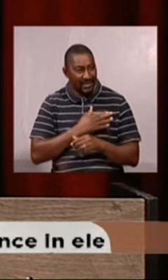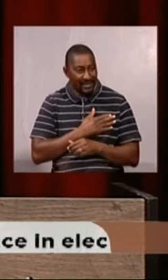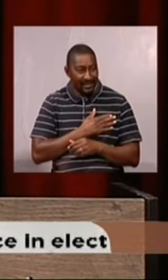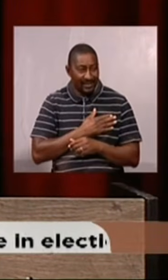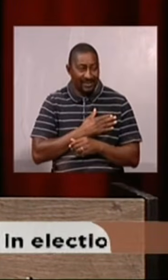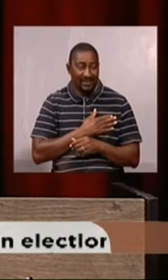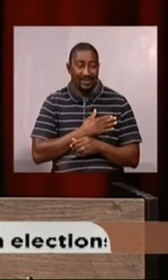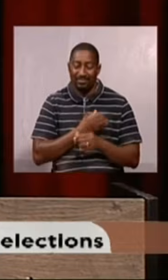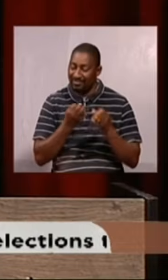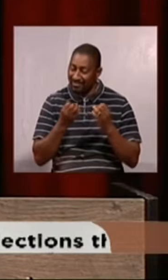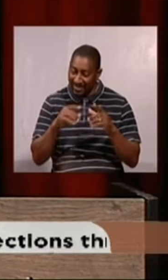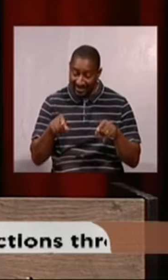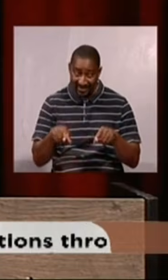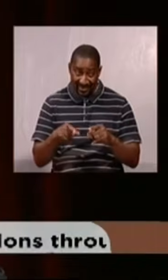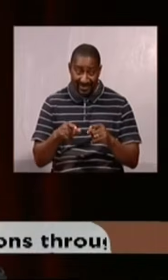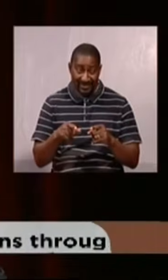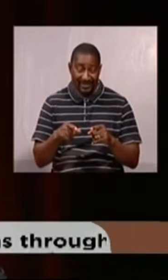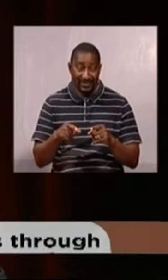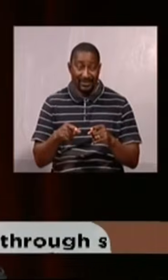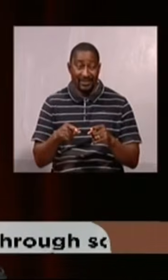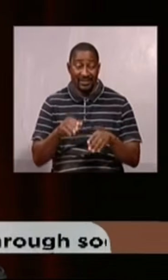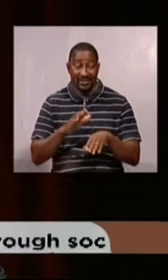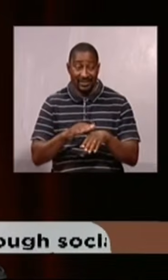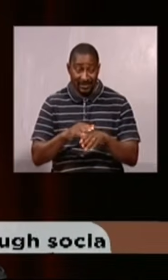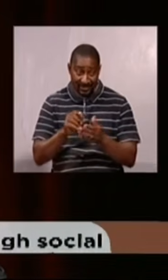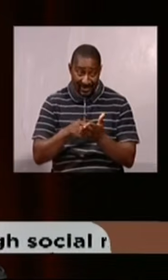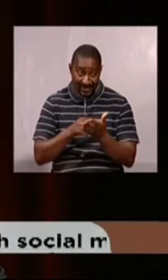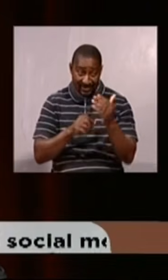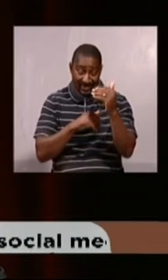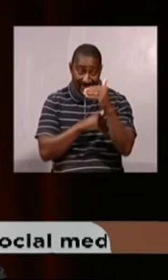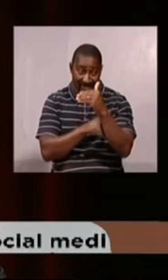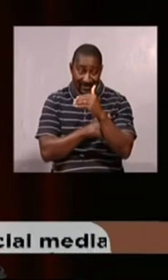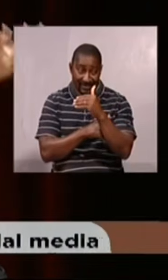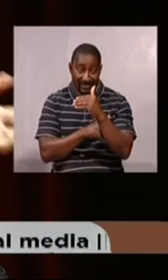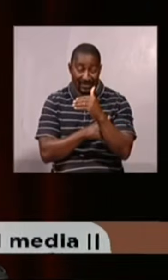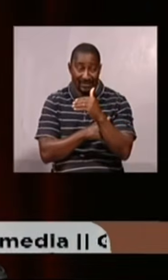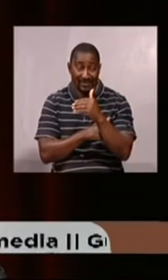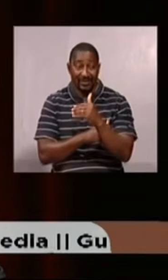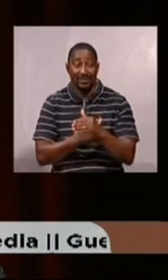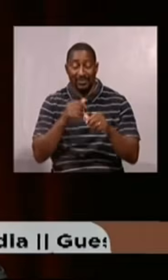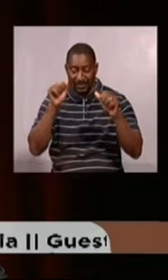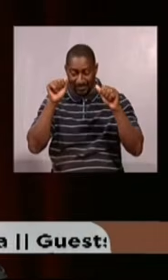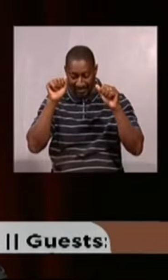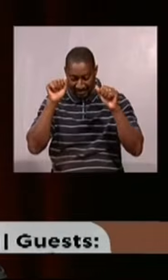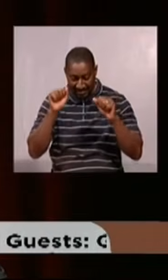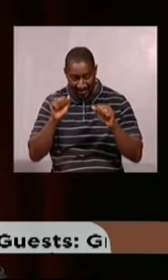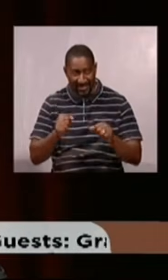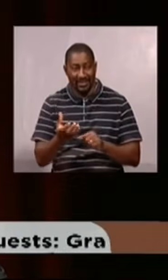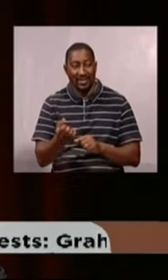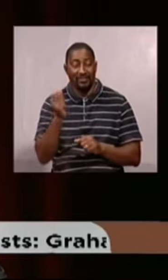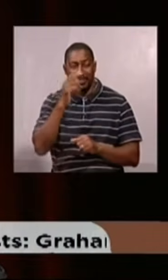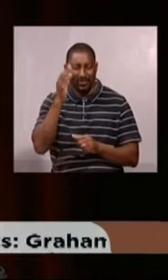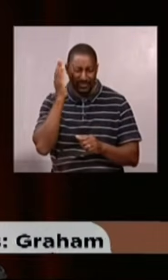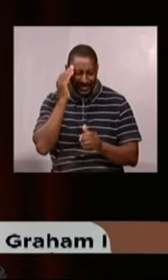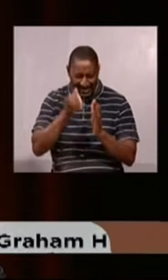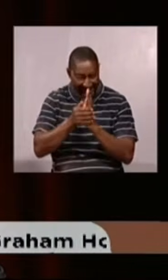basic do's for anyone, even in election office, get the experts to do it. Like Rupesh said and Graham said, you need to have people running it.